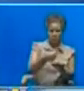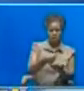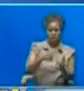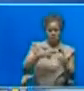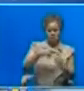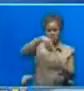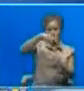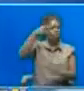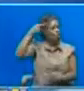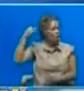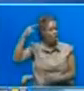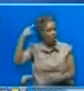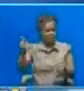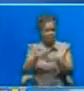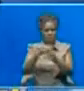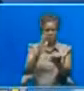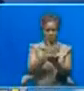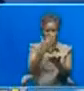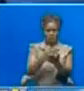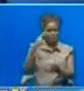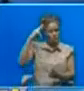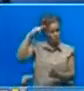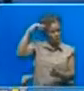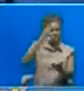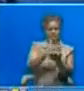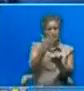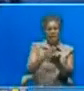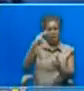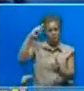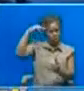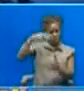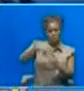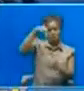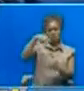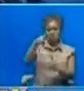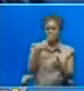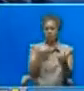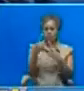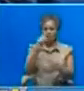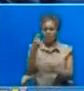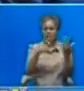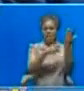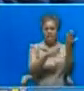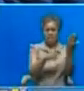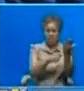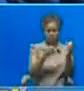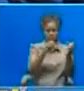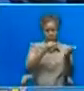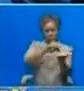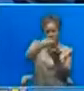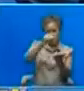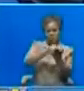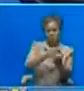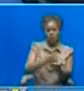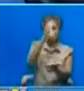product, Coke. Under the Share a Coke Kenya campaign, the soft drinks company selects popular Kenyan names and prints them on Coke